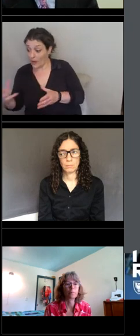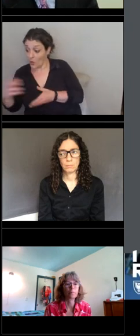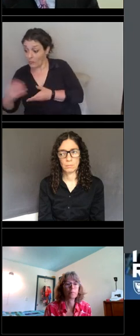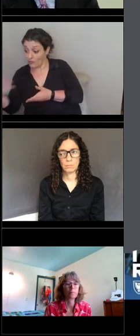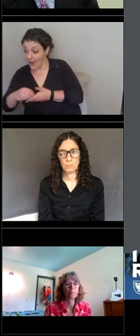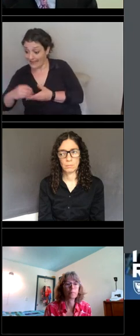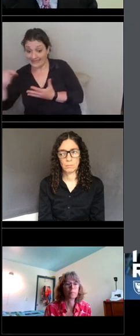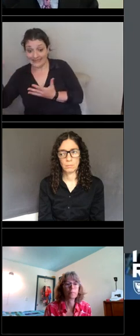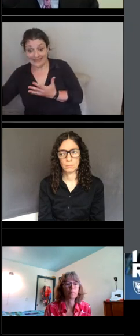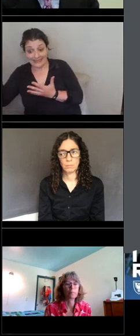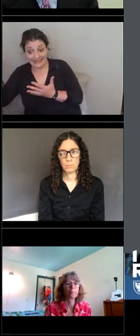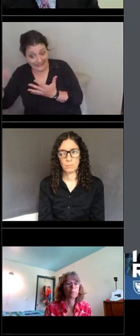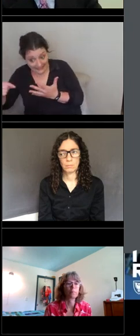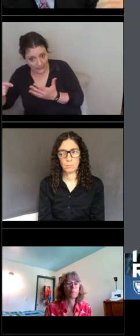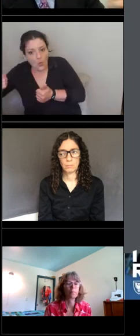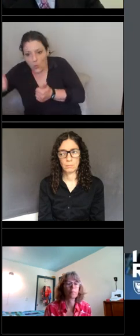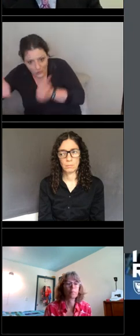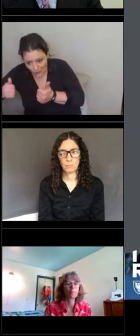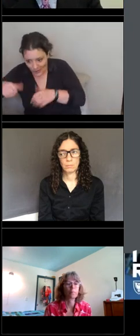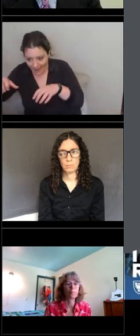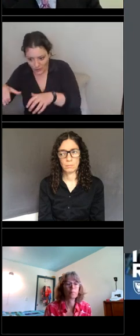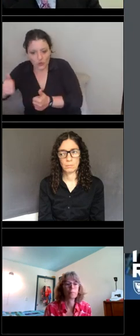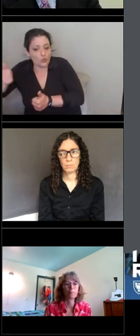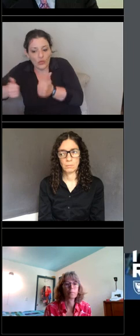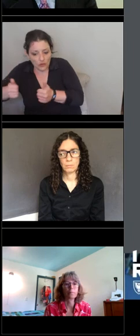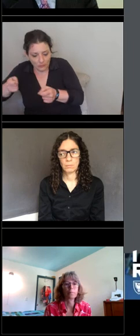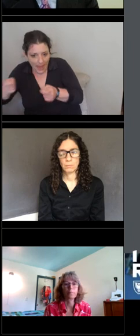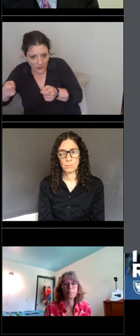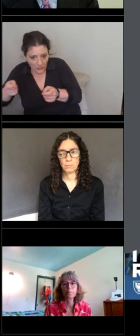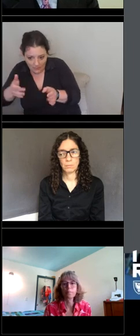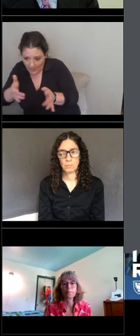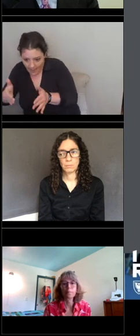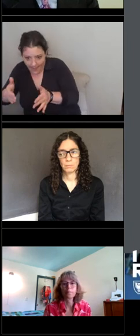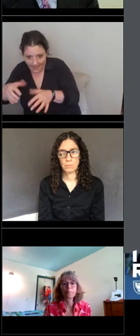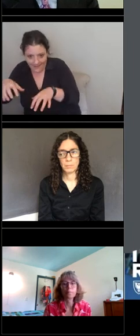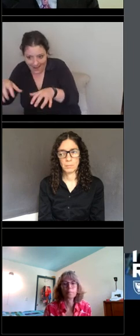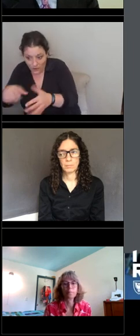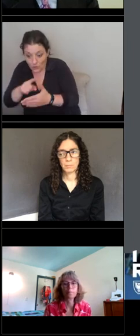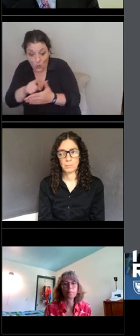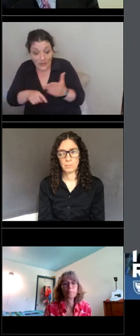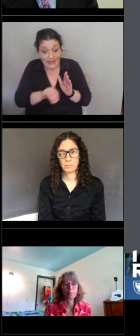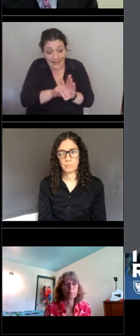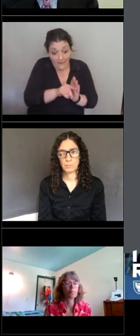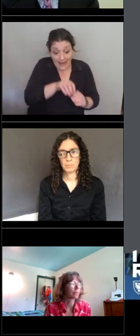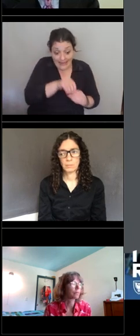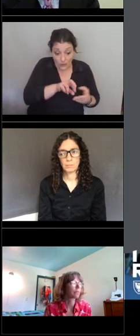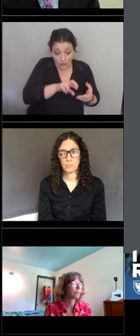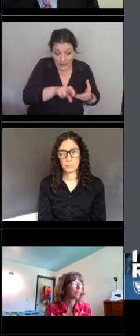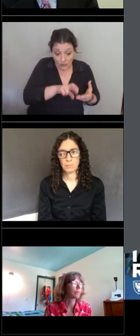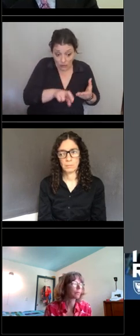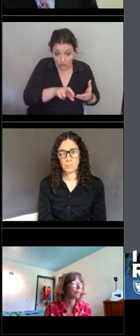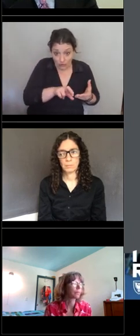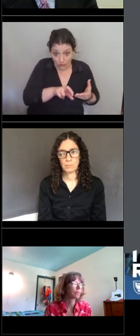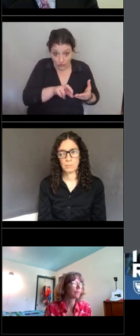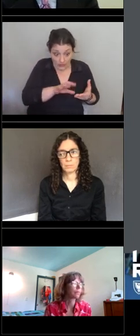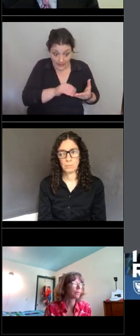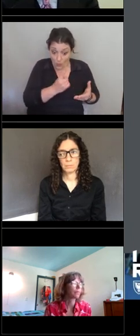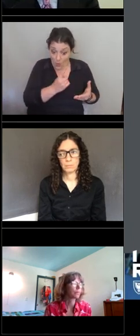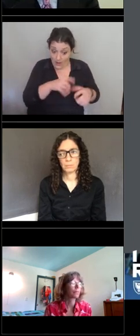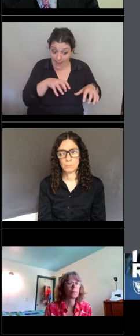that then respond to what they've identified in their research actions. So it's possible that,